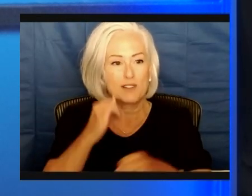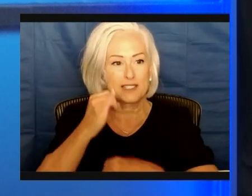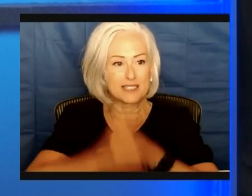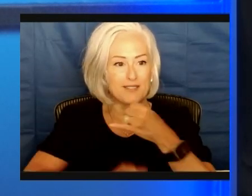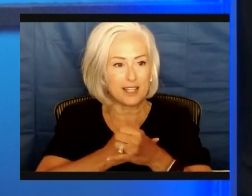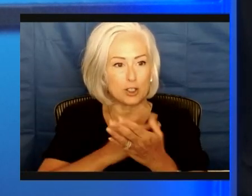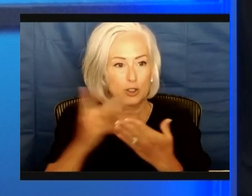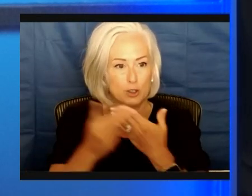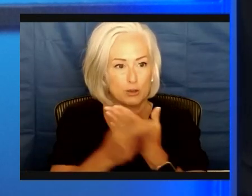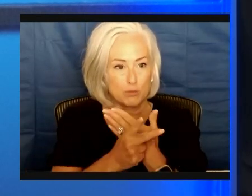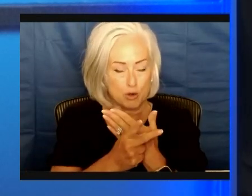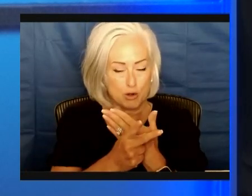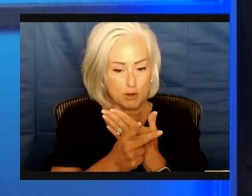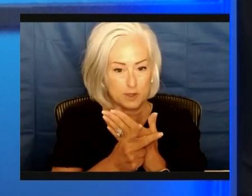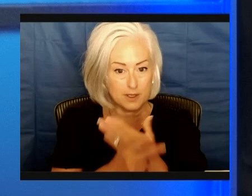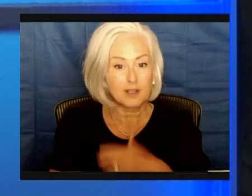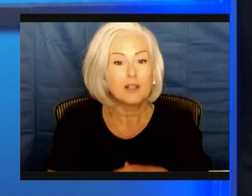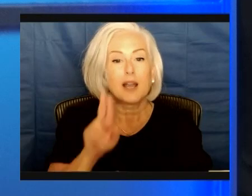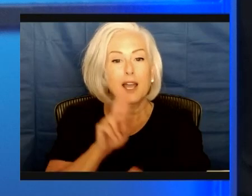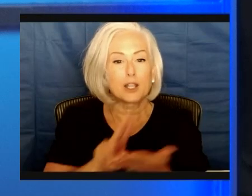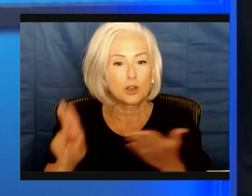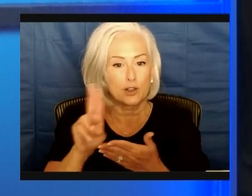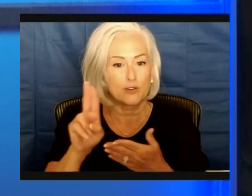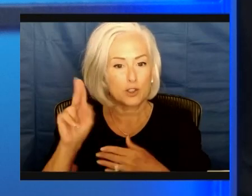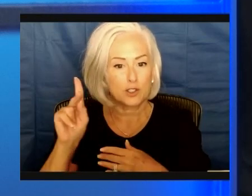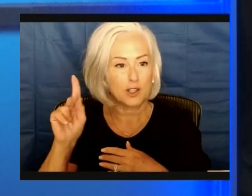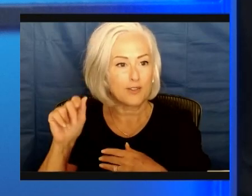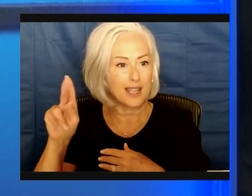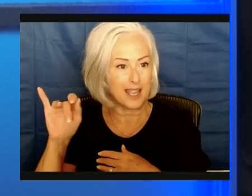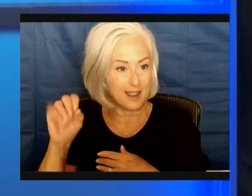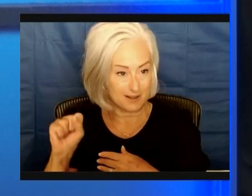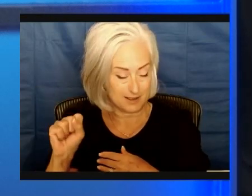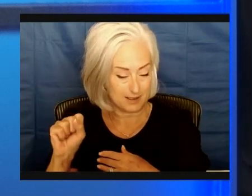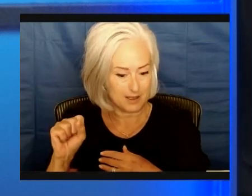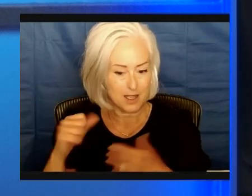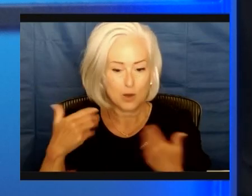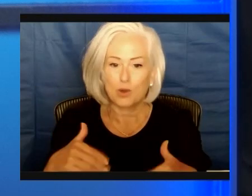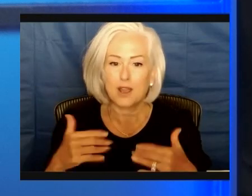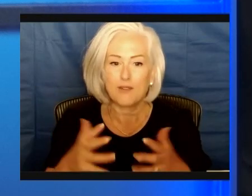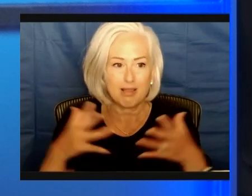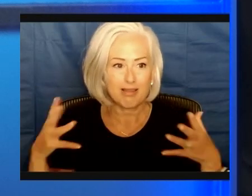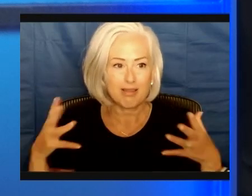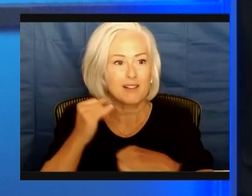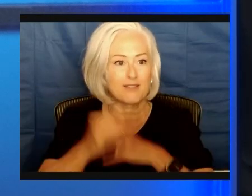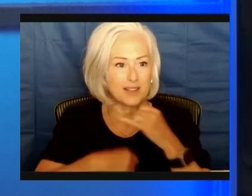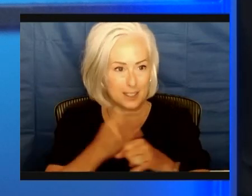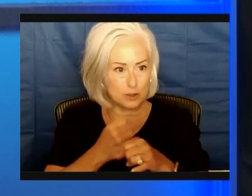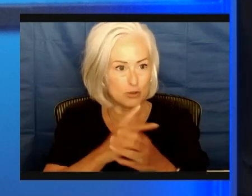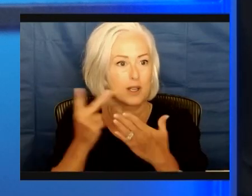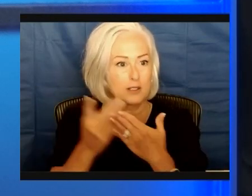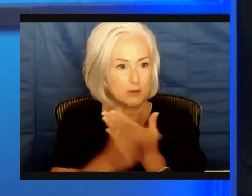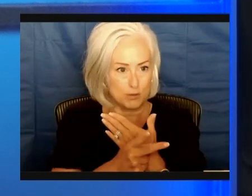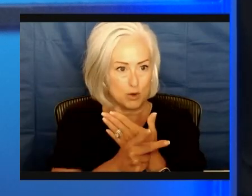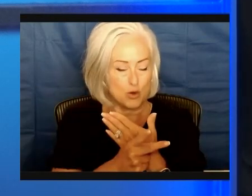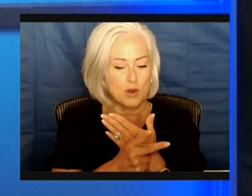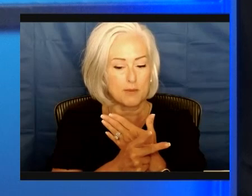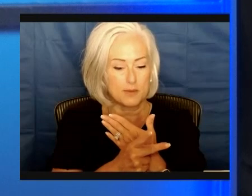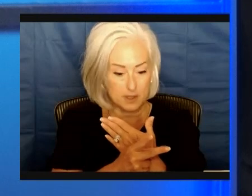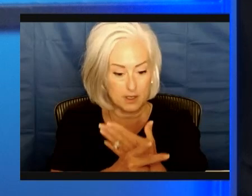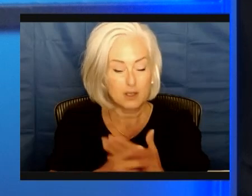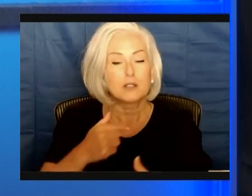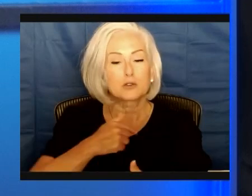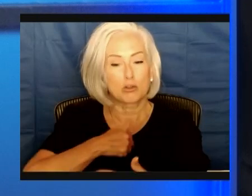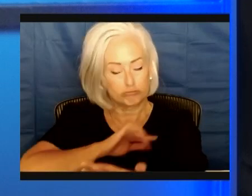have a very robust Office of International Programs here, and I was put in touch with the trauma hospital